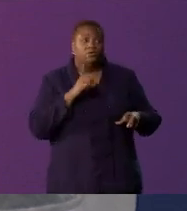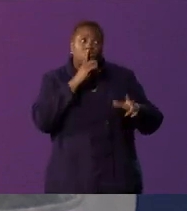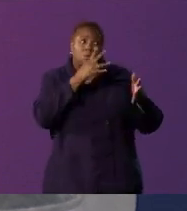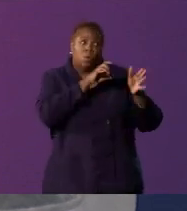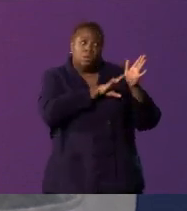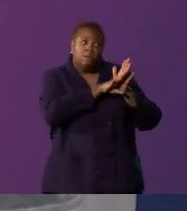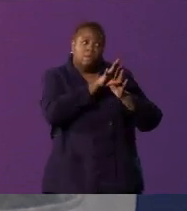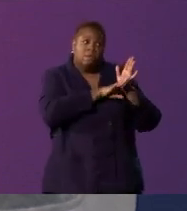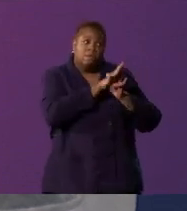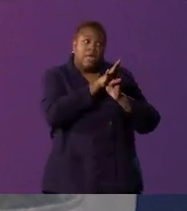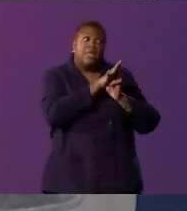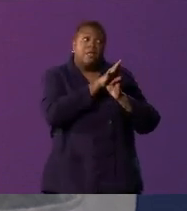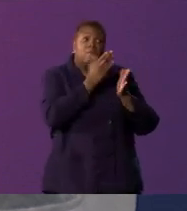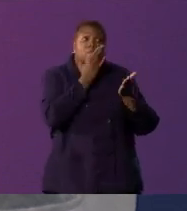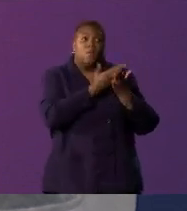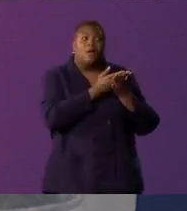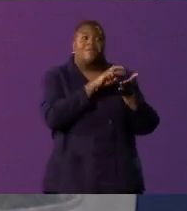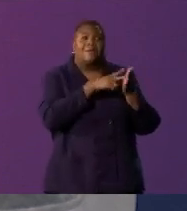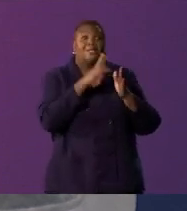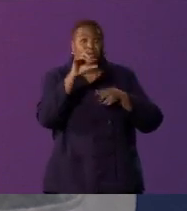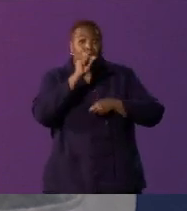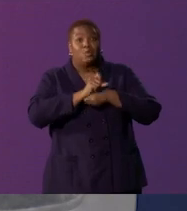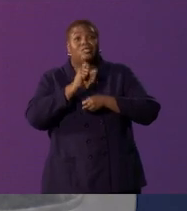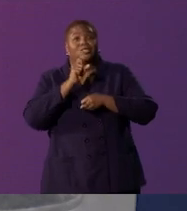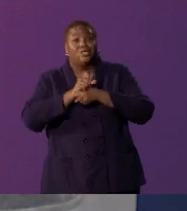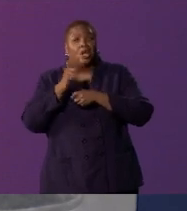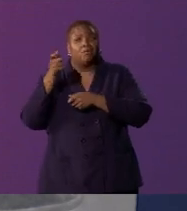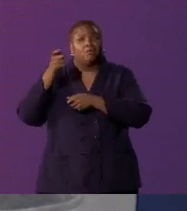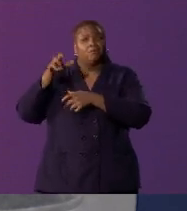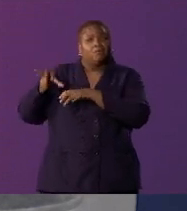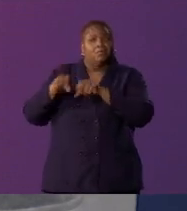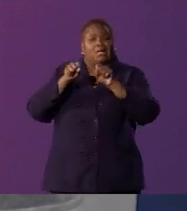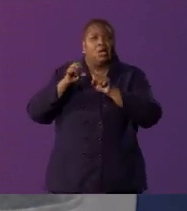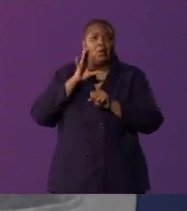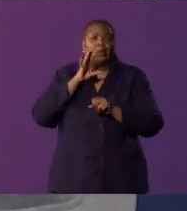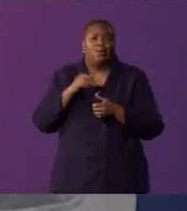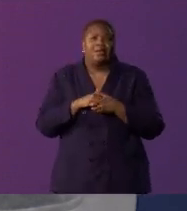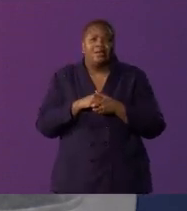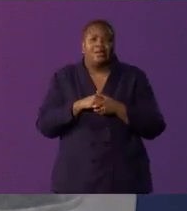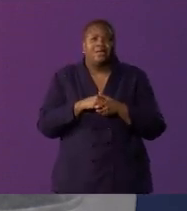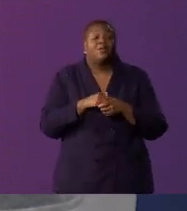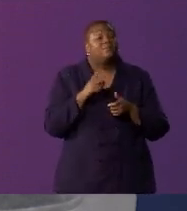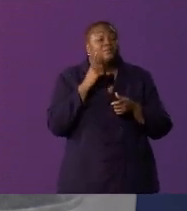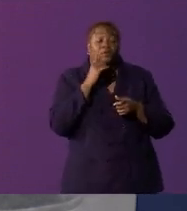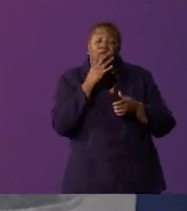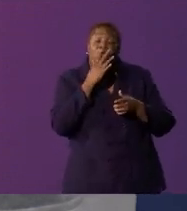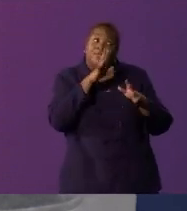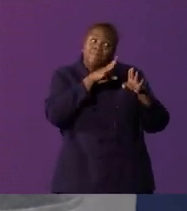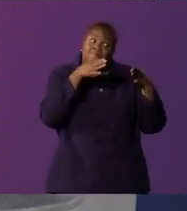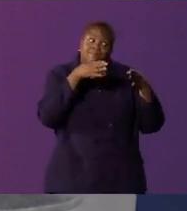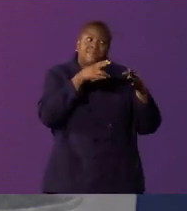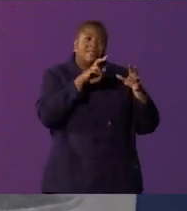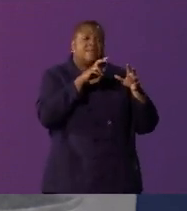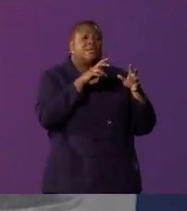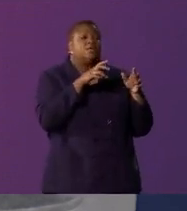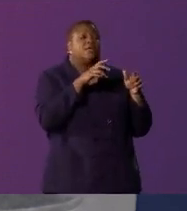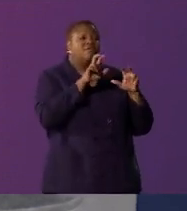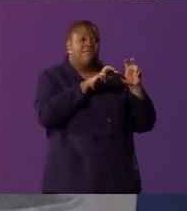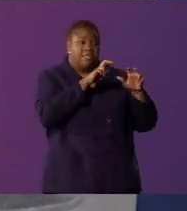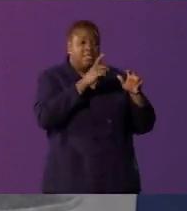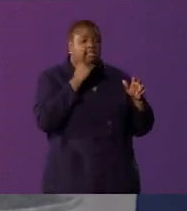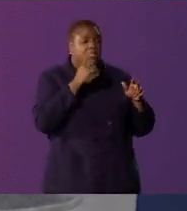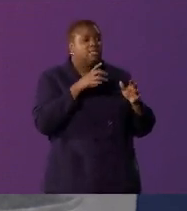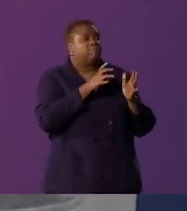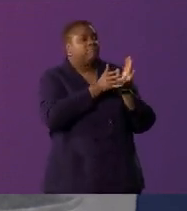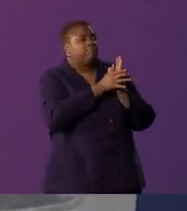they could take your job, right? So you have to commit to talent development. That's the most unselfish thing you can do. And if you don't do